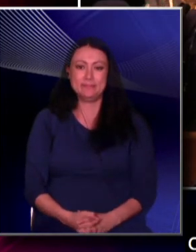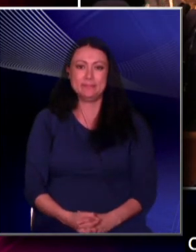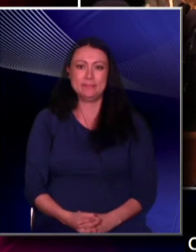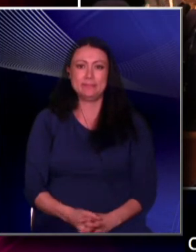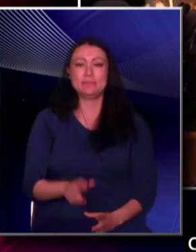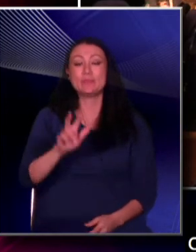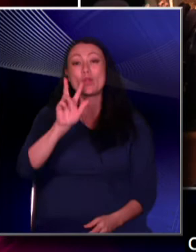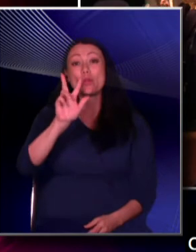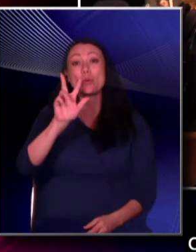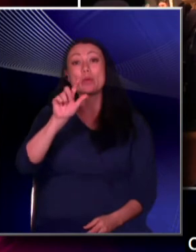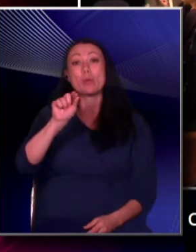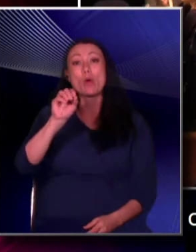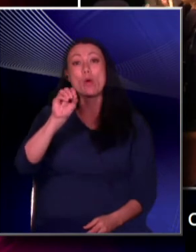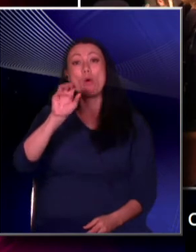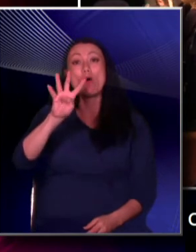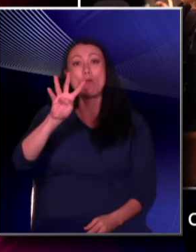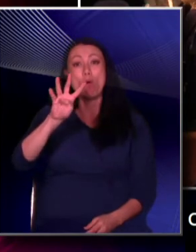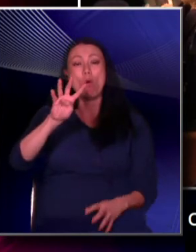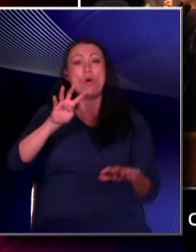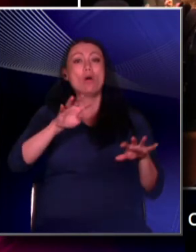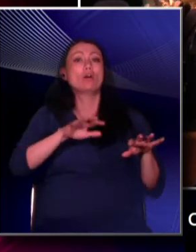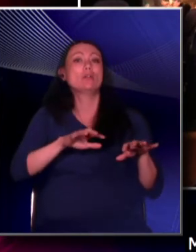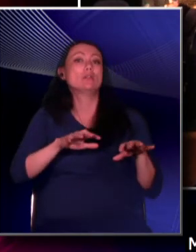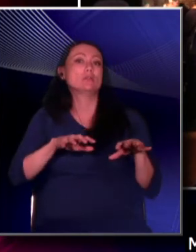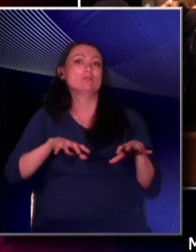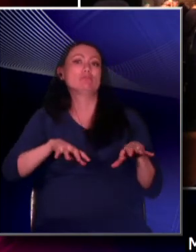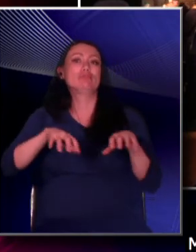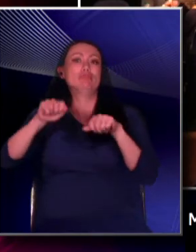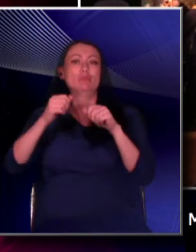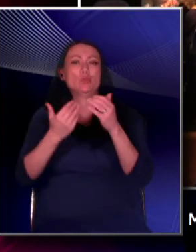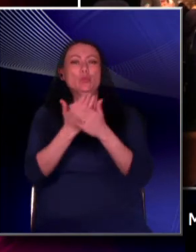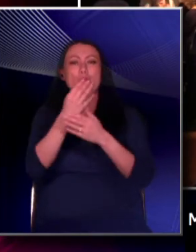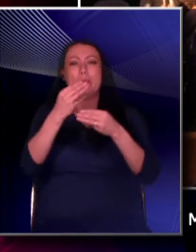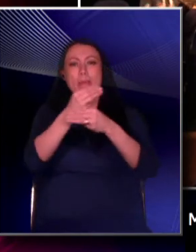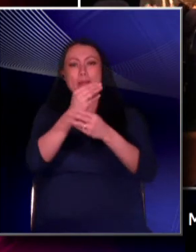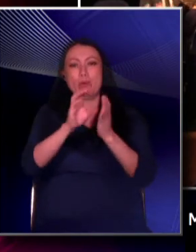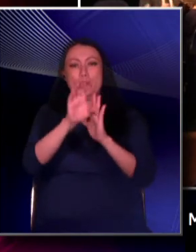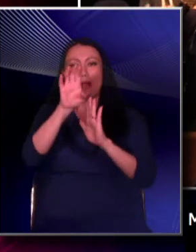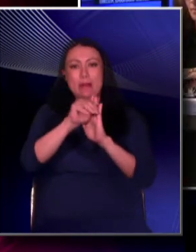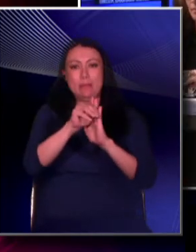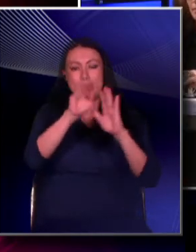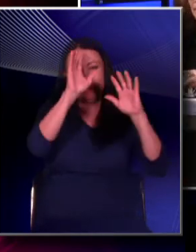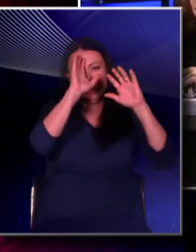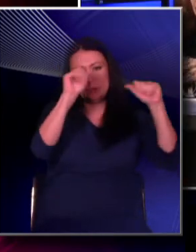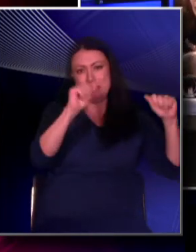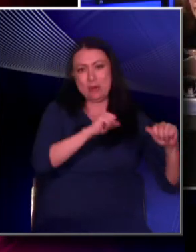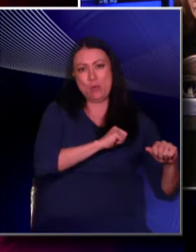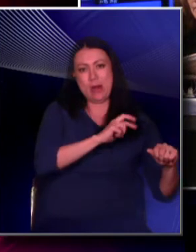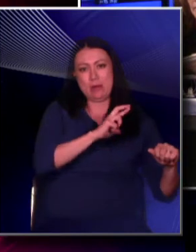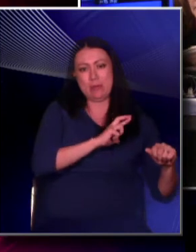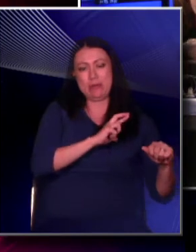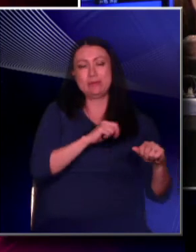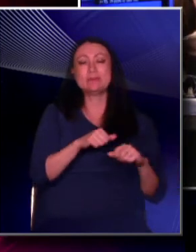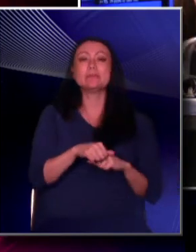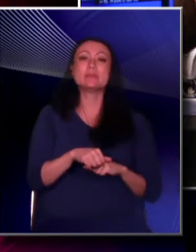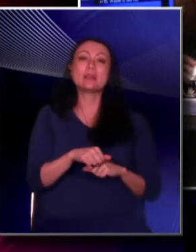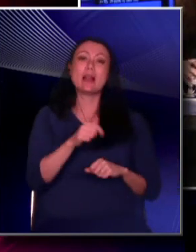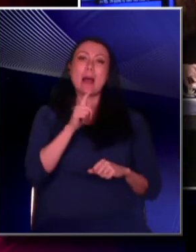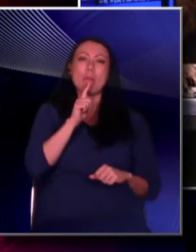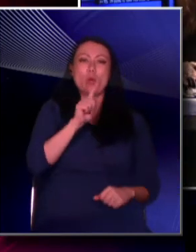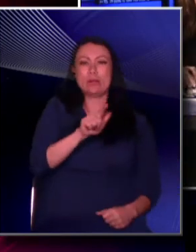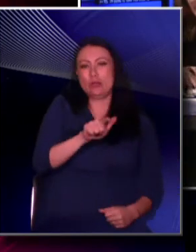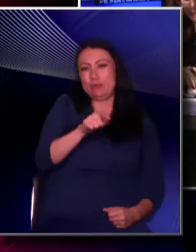Item 3.04, adoption of math curriculum. Superintendent Reichman. Yes, I'm going to turn this over to